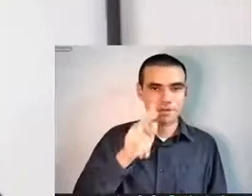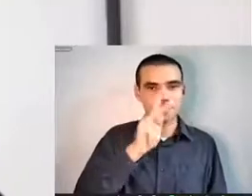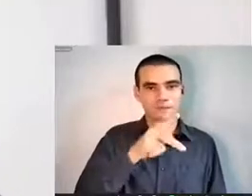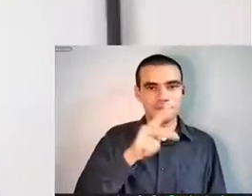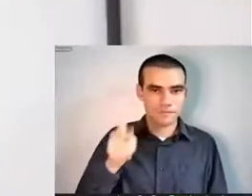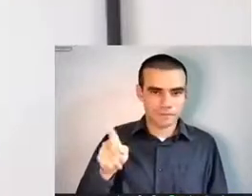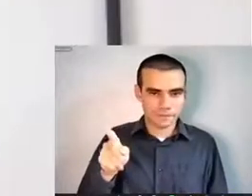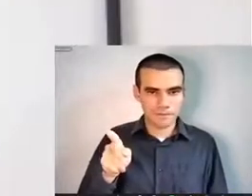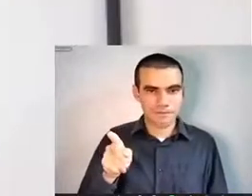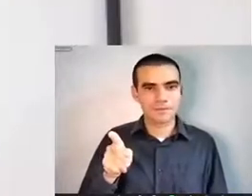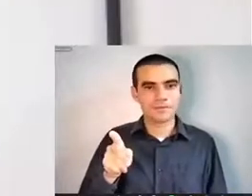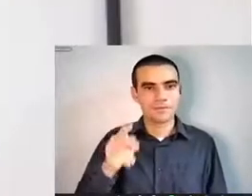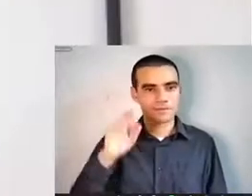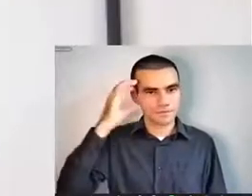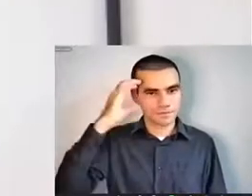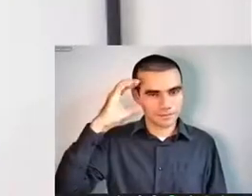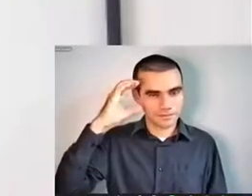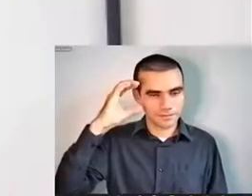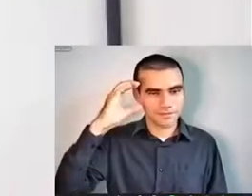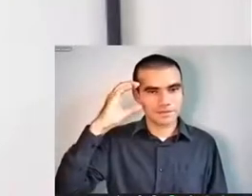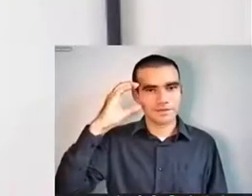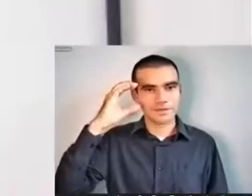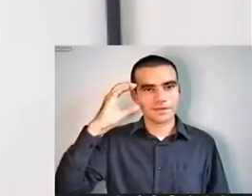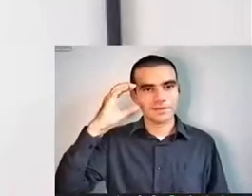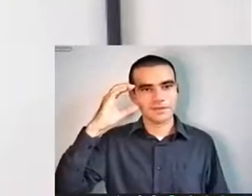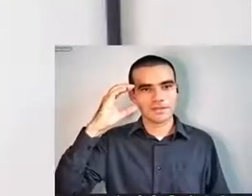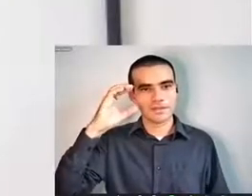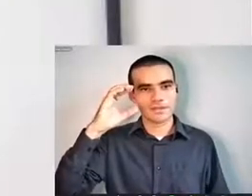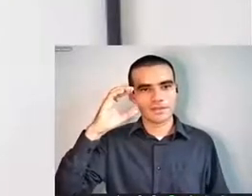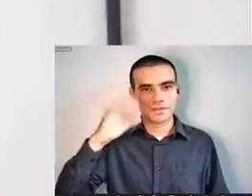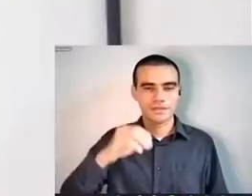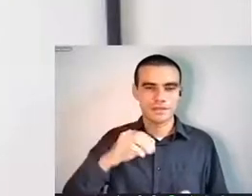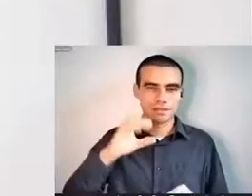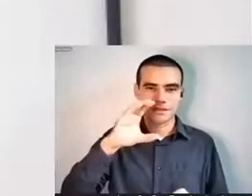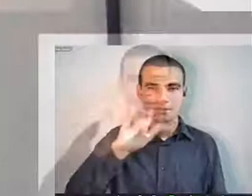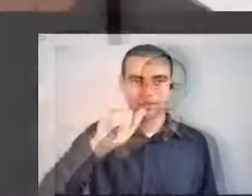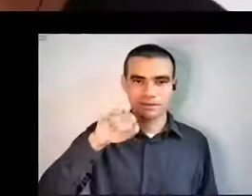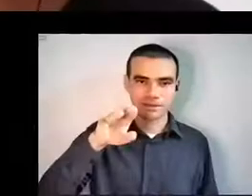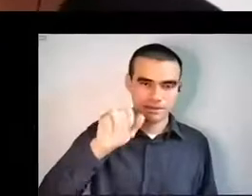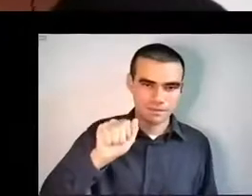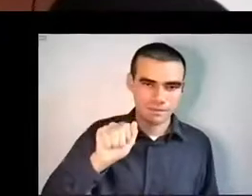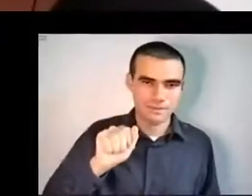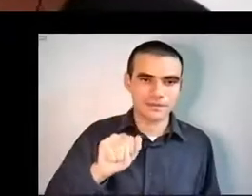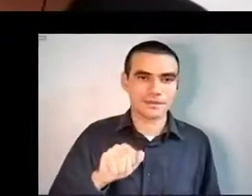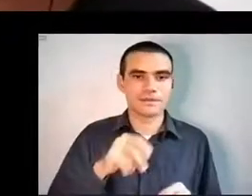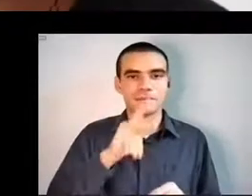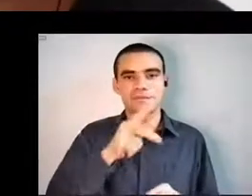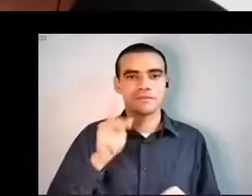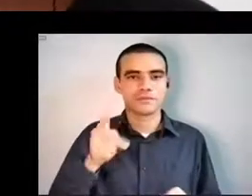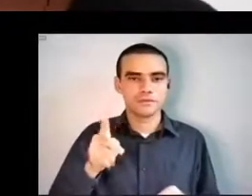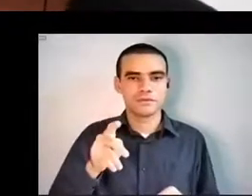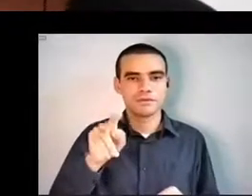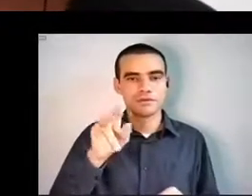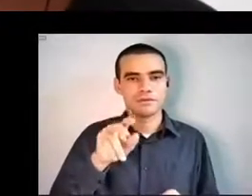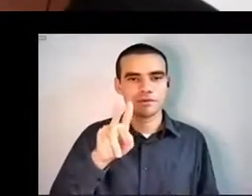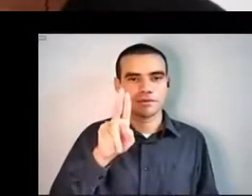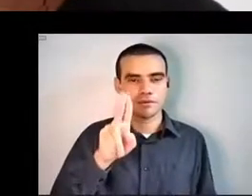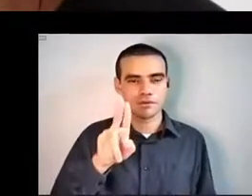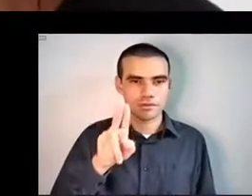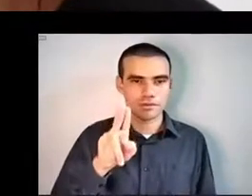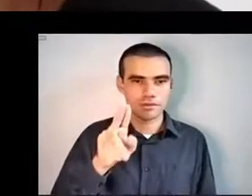the professor, he's a senior scientist of the research Woodwell Research Center and professor